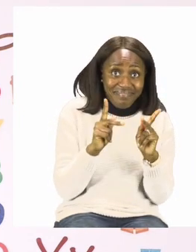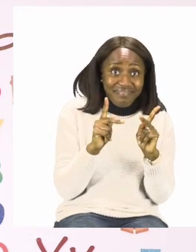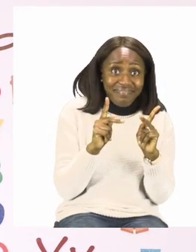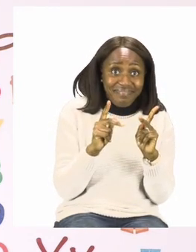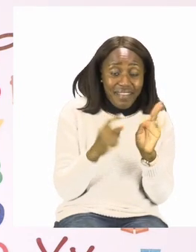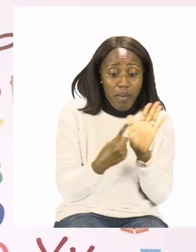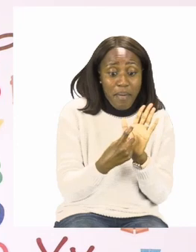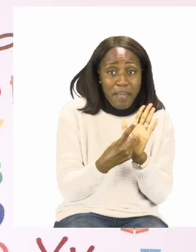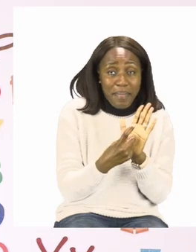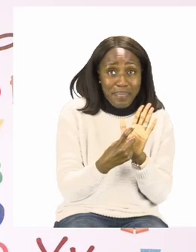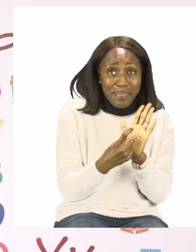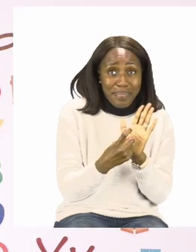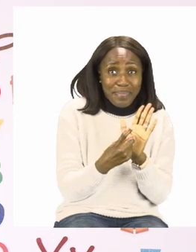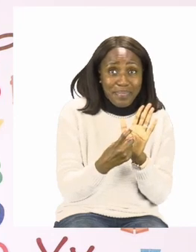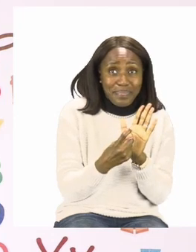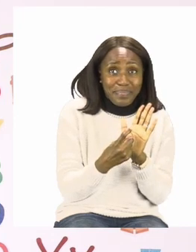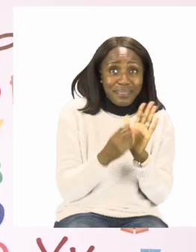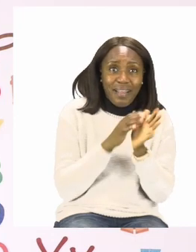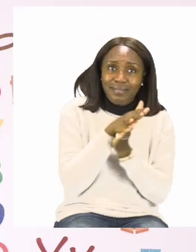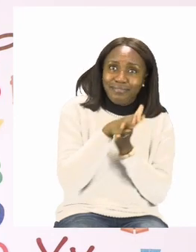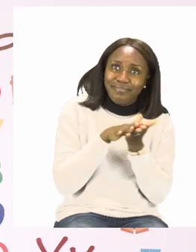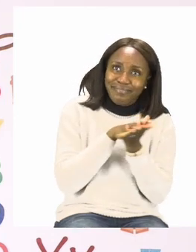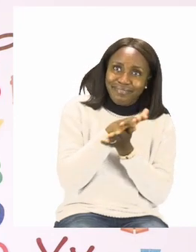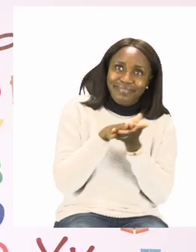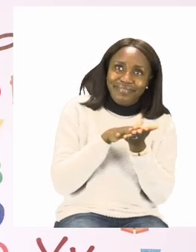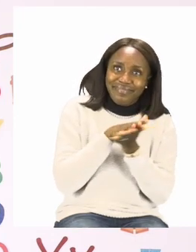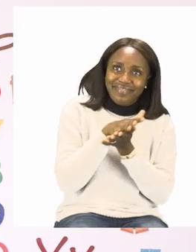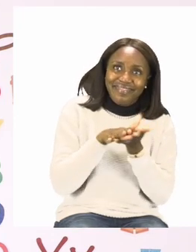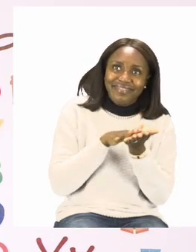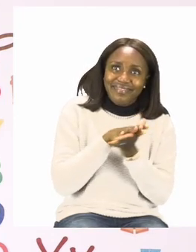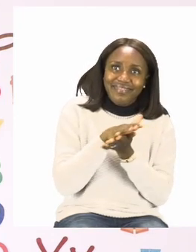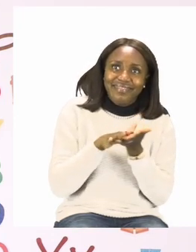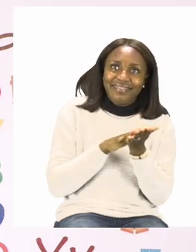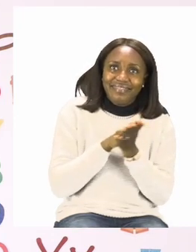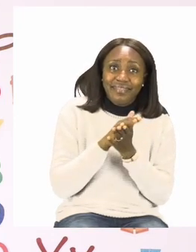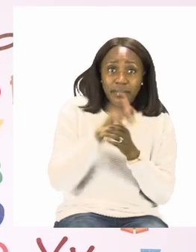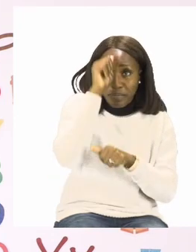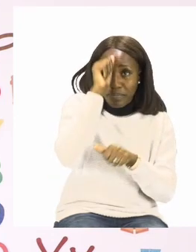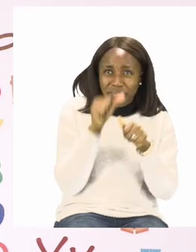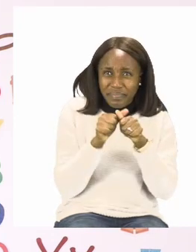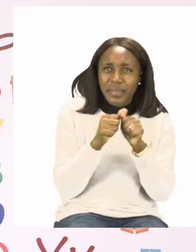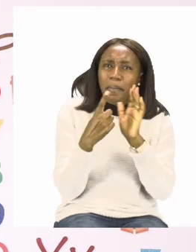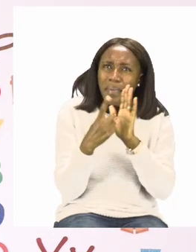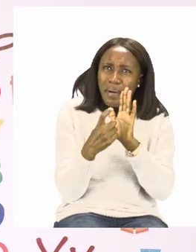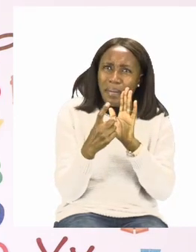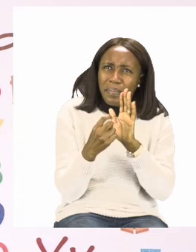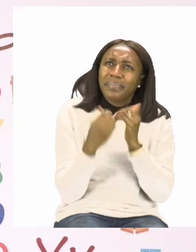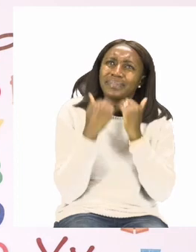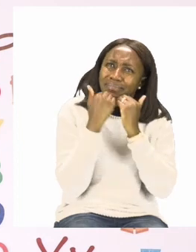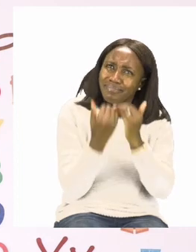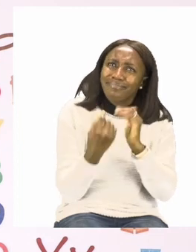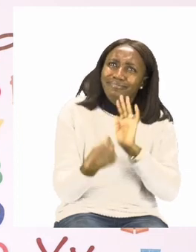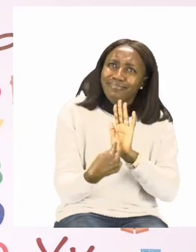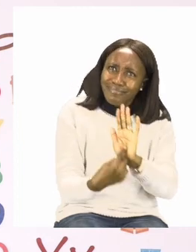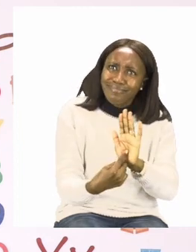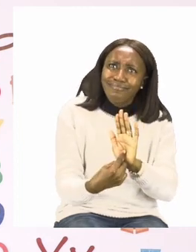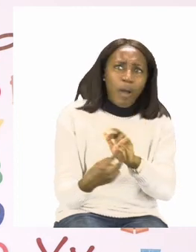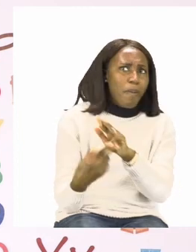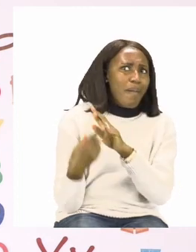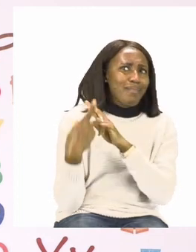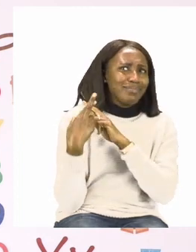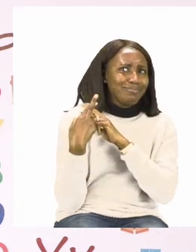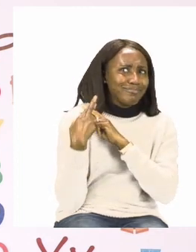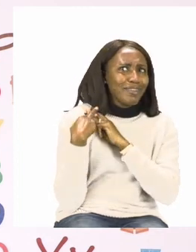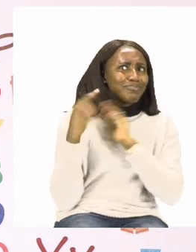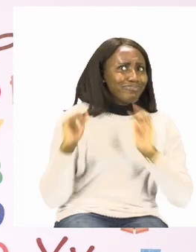our sanitizer and rub our hands thoroughly. Remember, sanitizing shows that you are a responsible boy